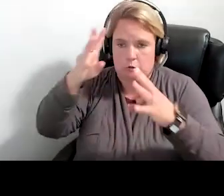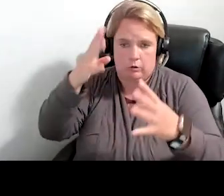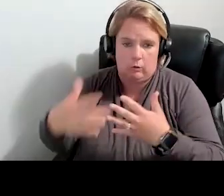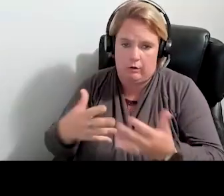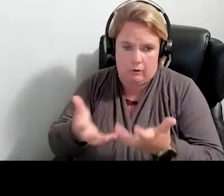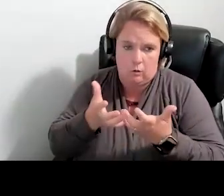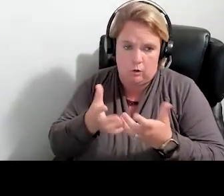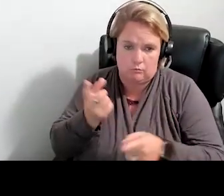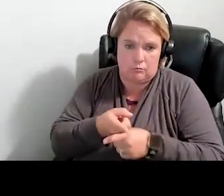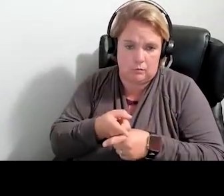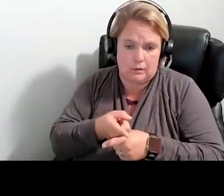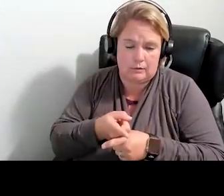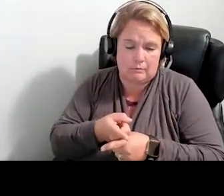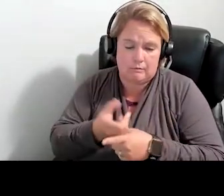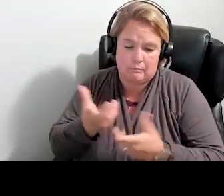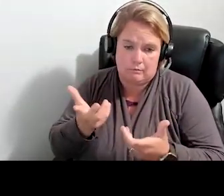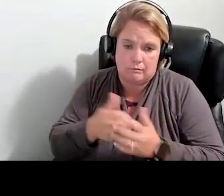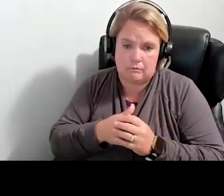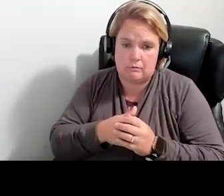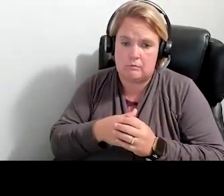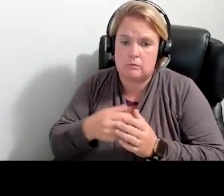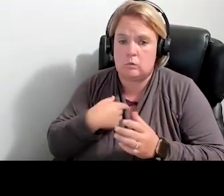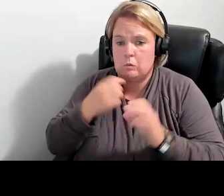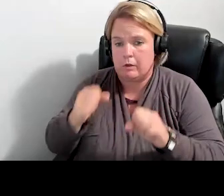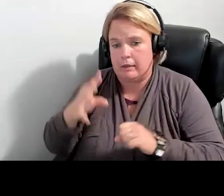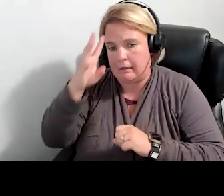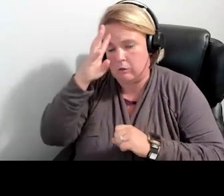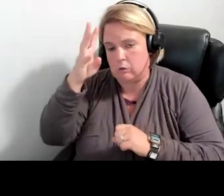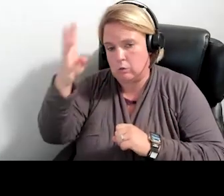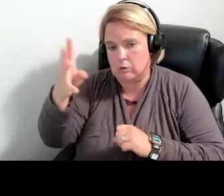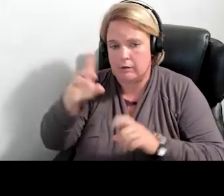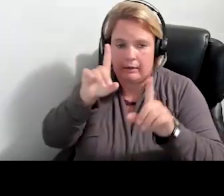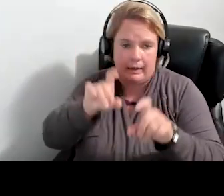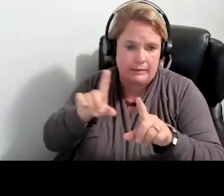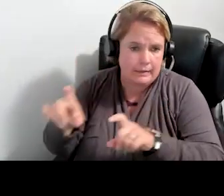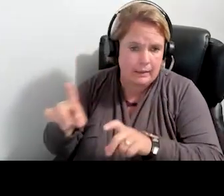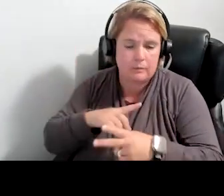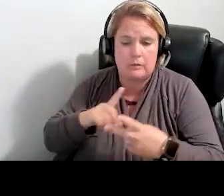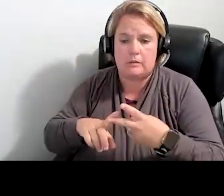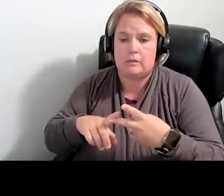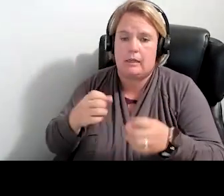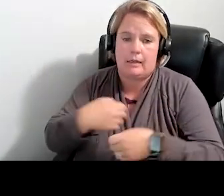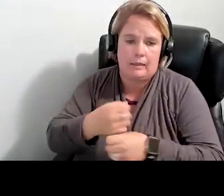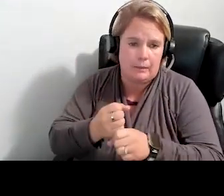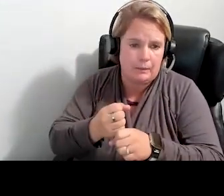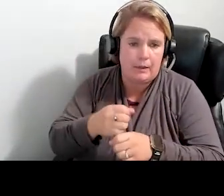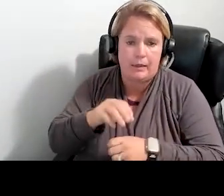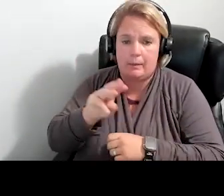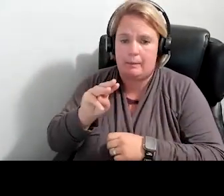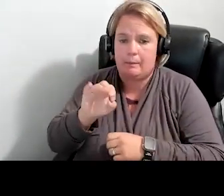right? So I can create exams. I can create midterms. I have